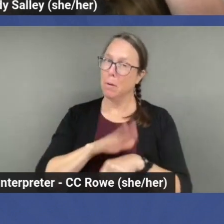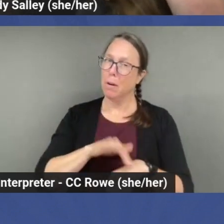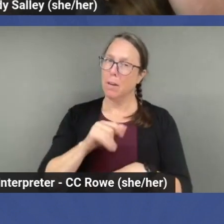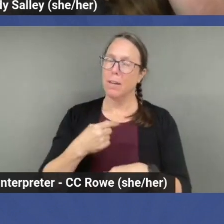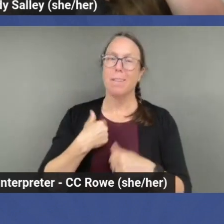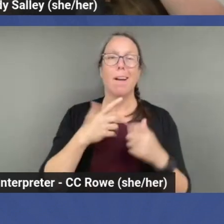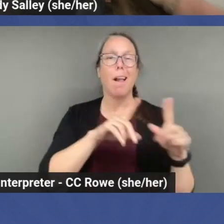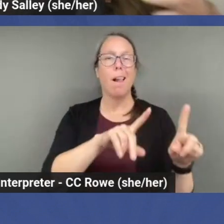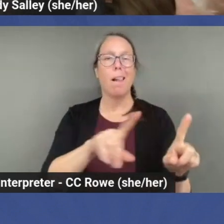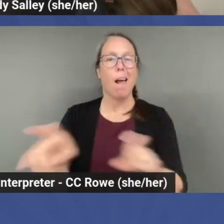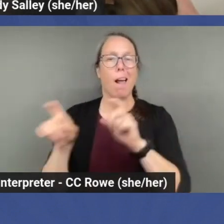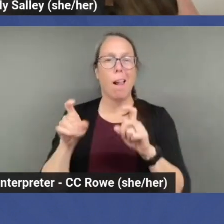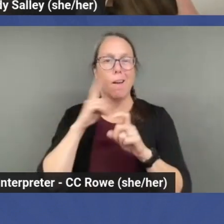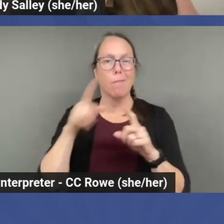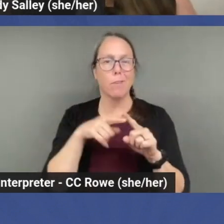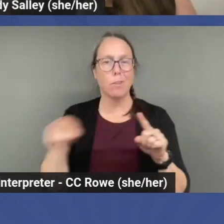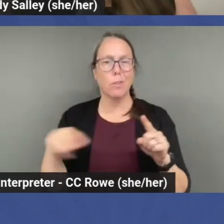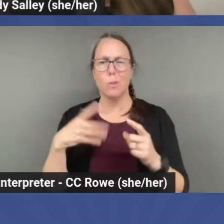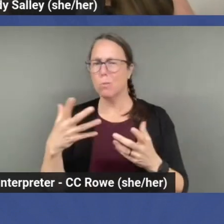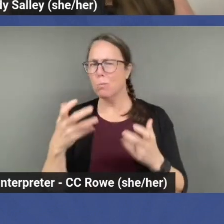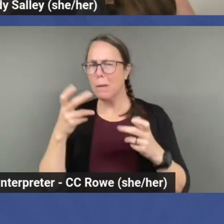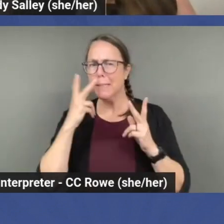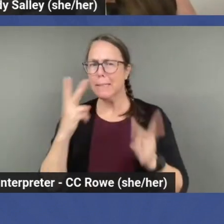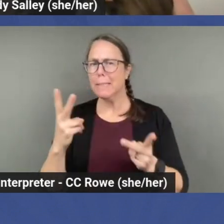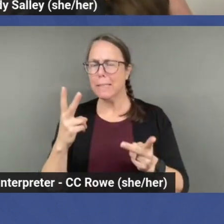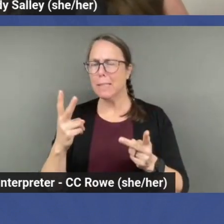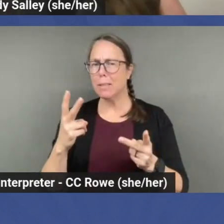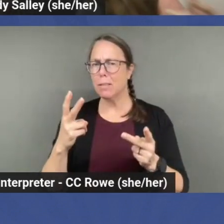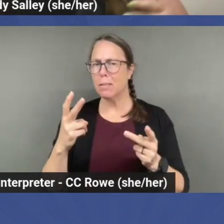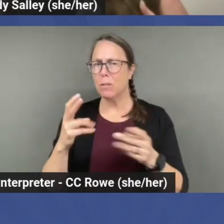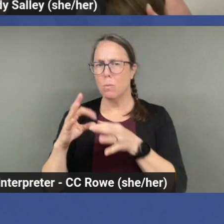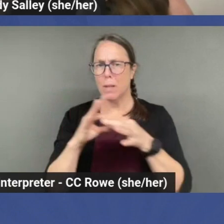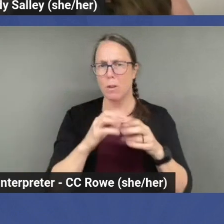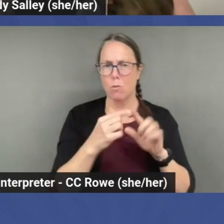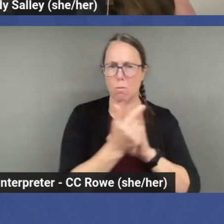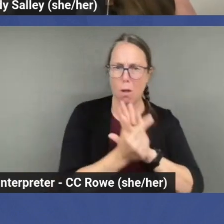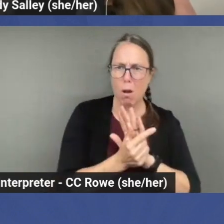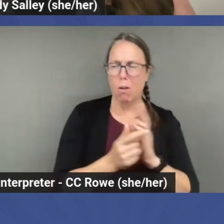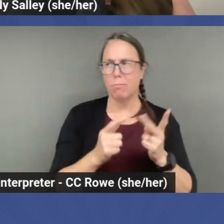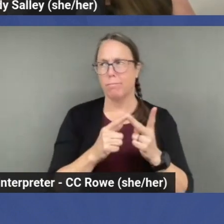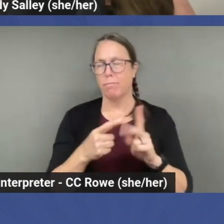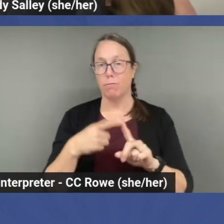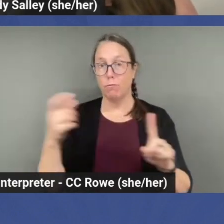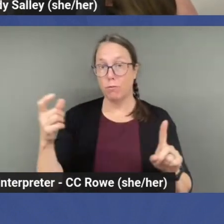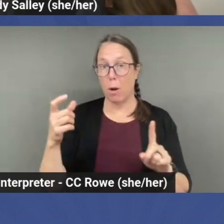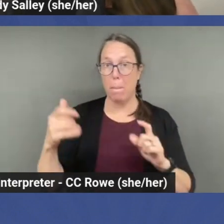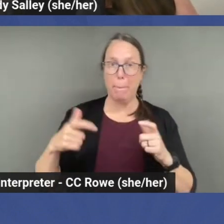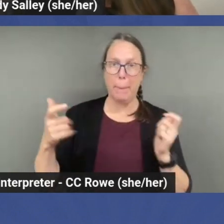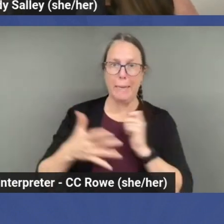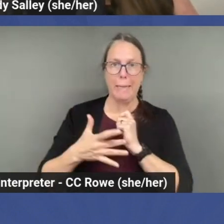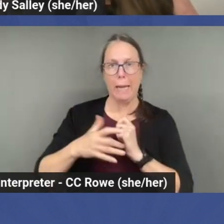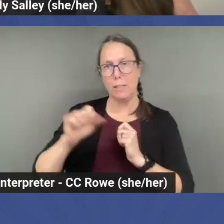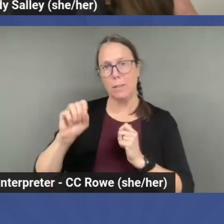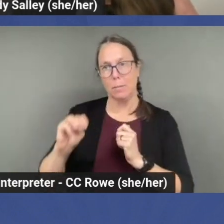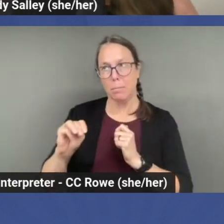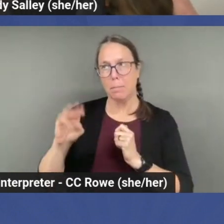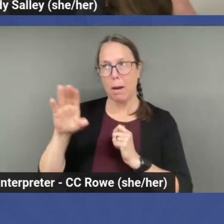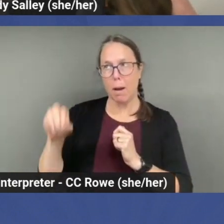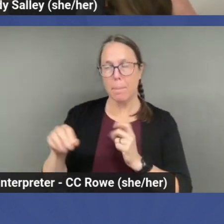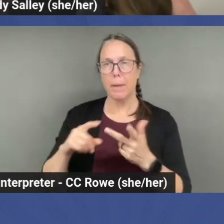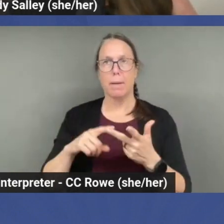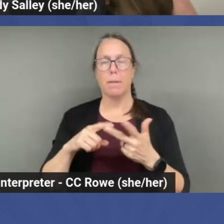of you, what would you like to see legislatively or from the social media companies? What sort of policy or